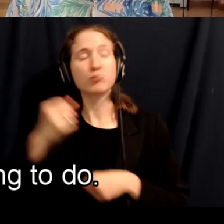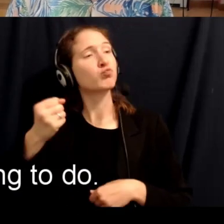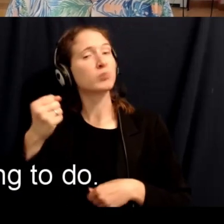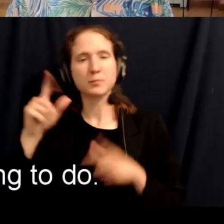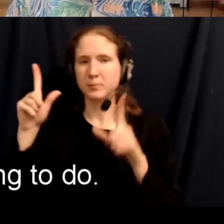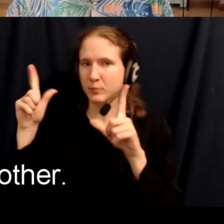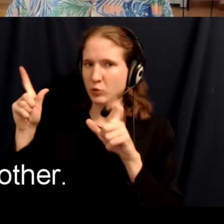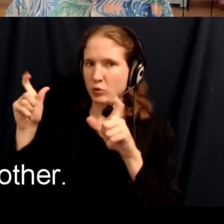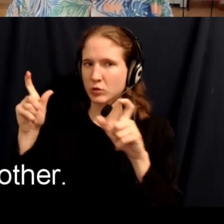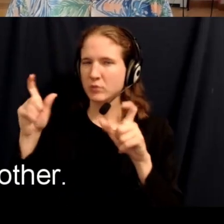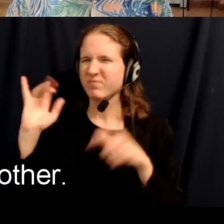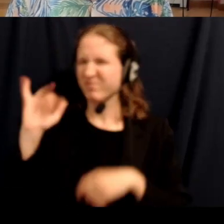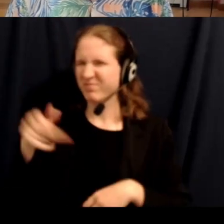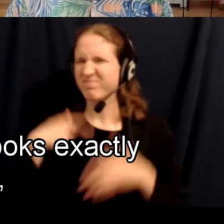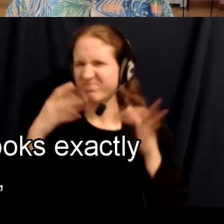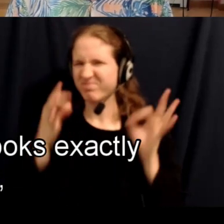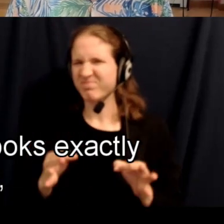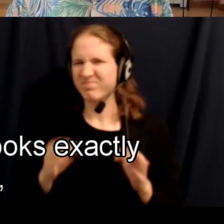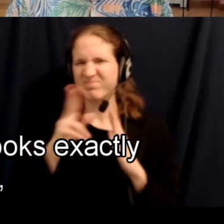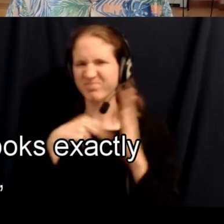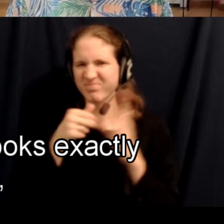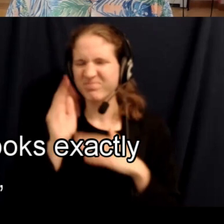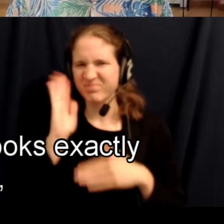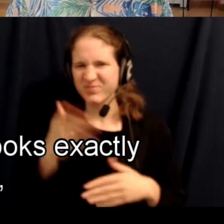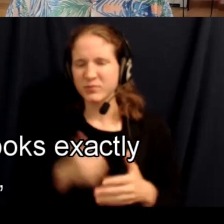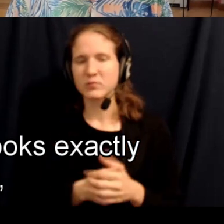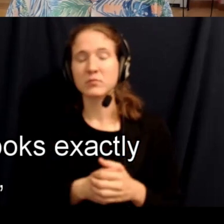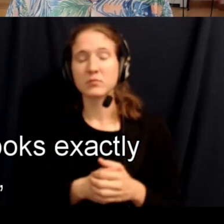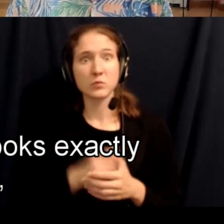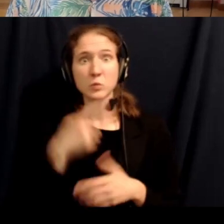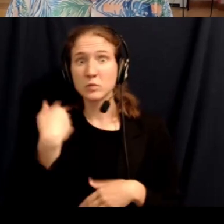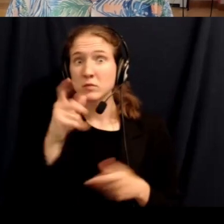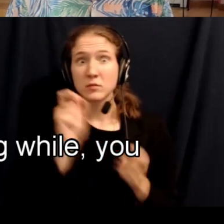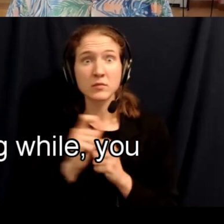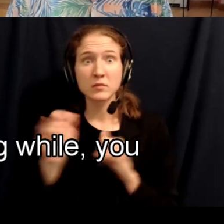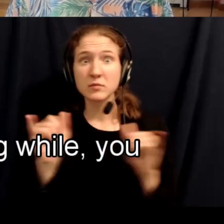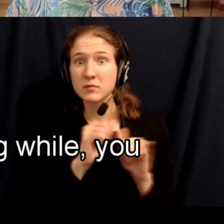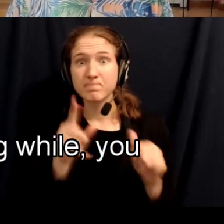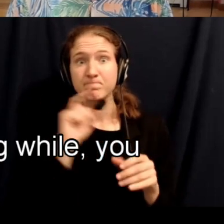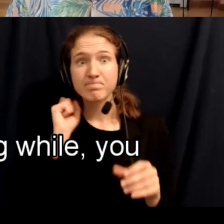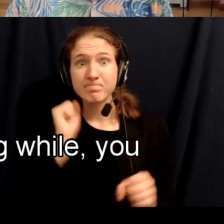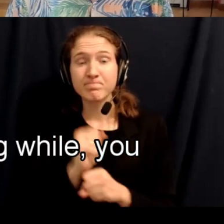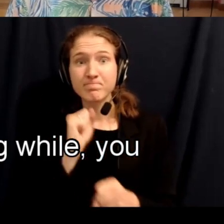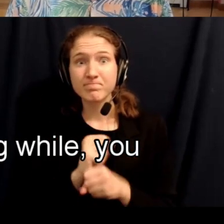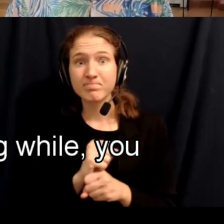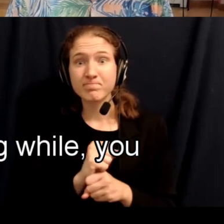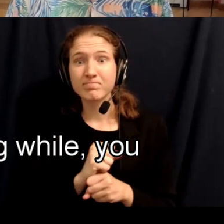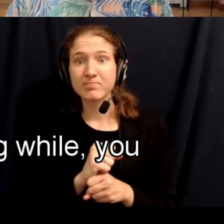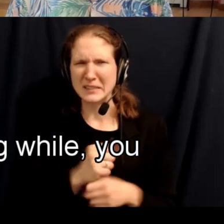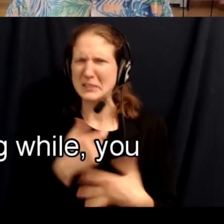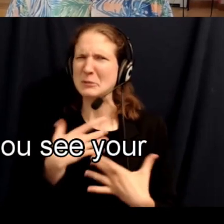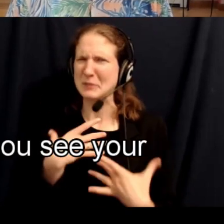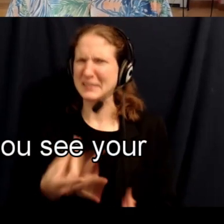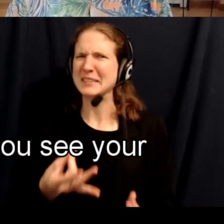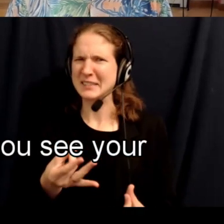So this is what I'm going to do. I'm going to paint mother. And I tell you, I mean, it looks exactly like my mother, which is kind of interesting